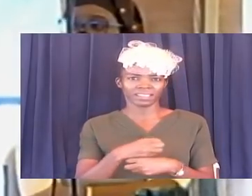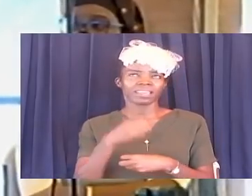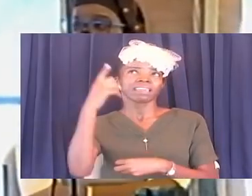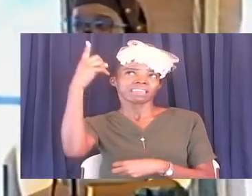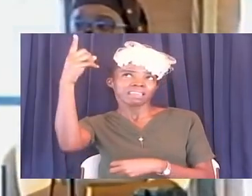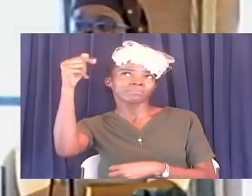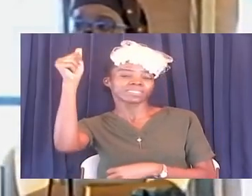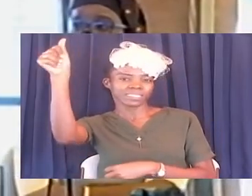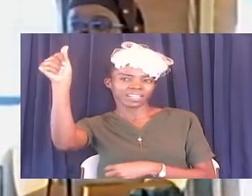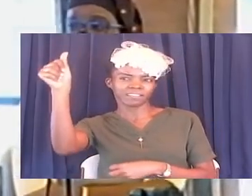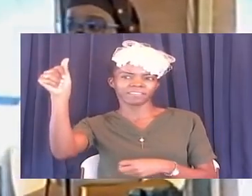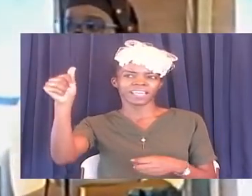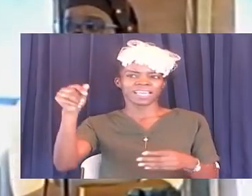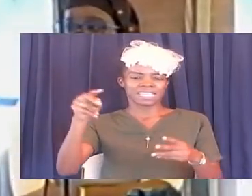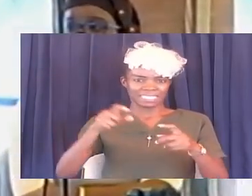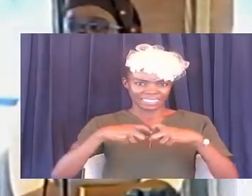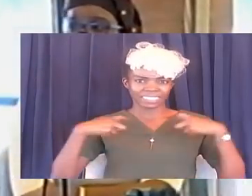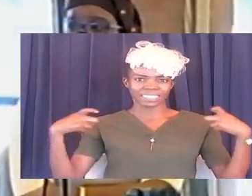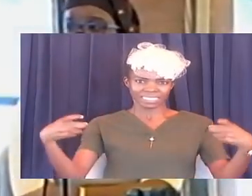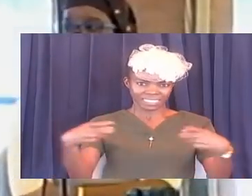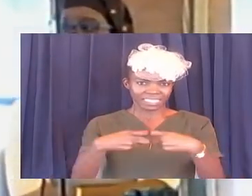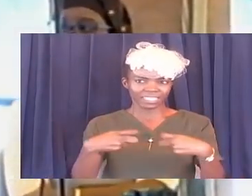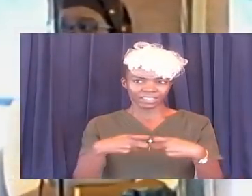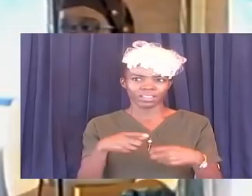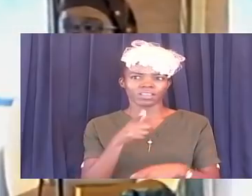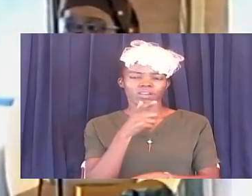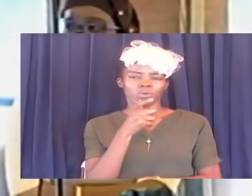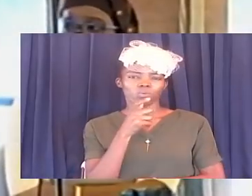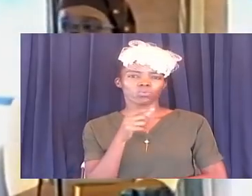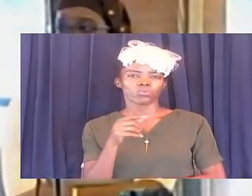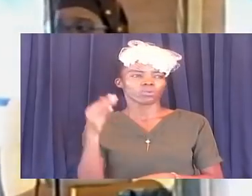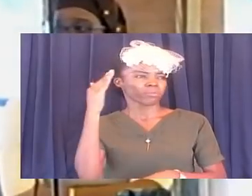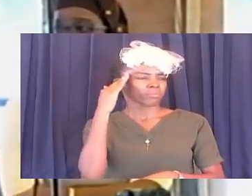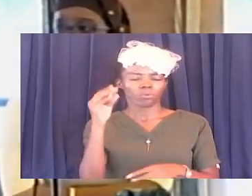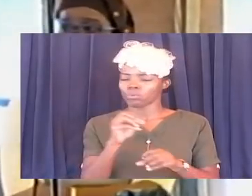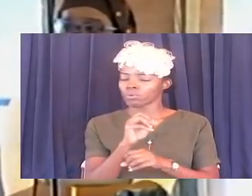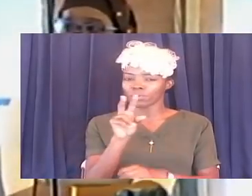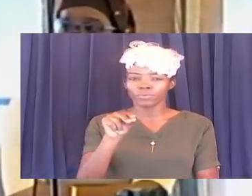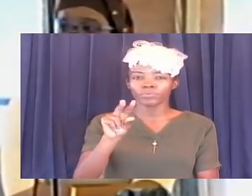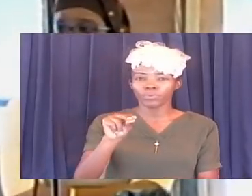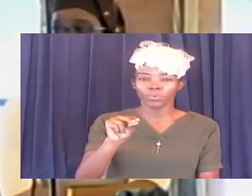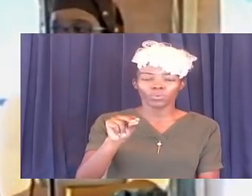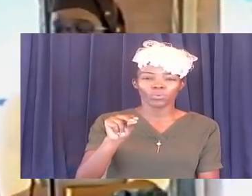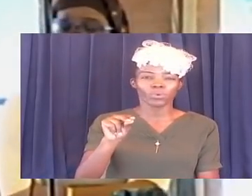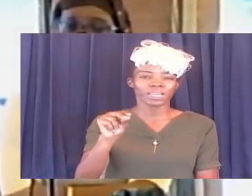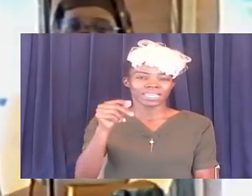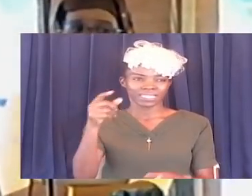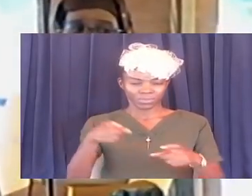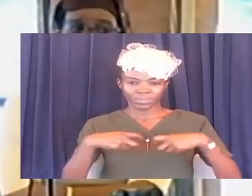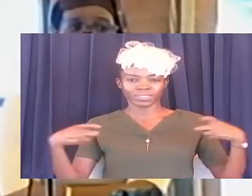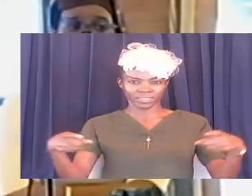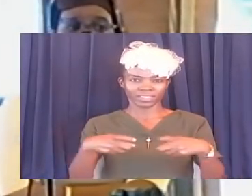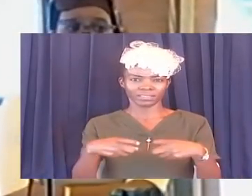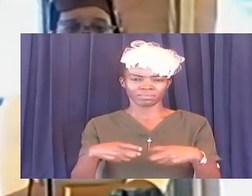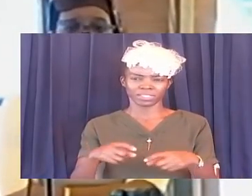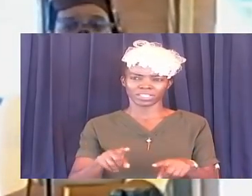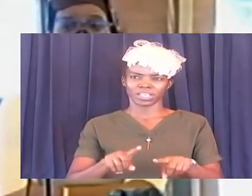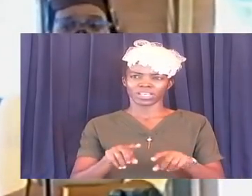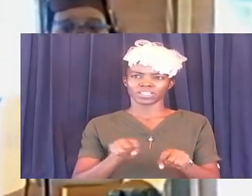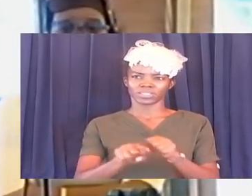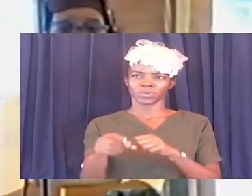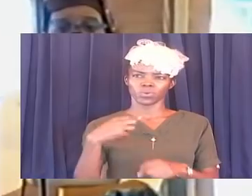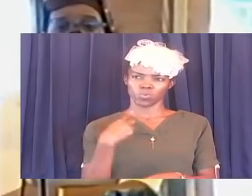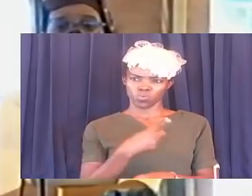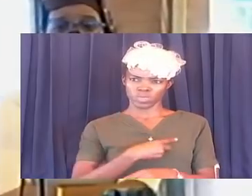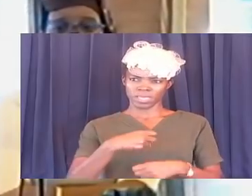God in him. Hallelujah. So we are only being made righteous through the blood of Jesus Christ.